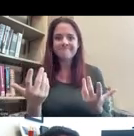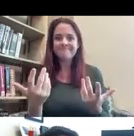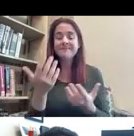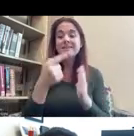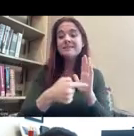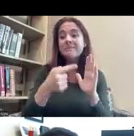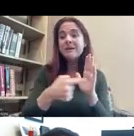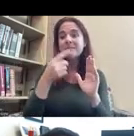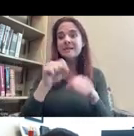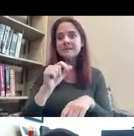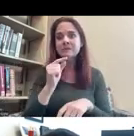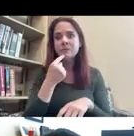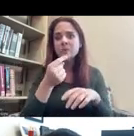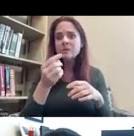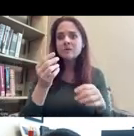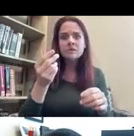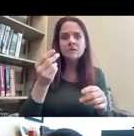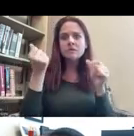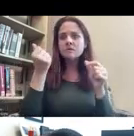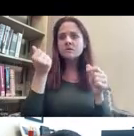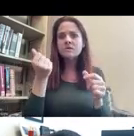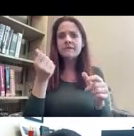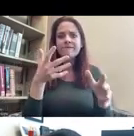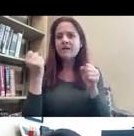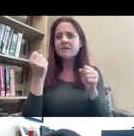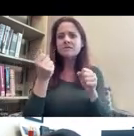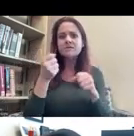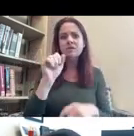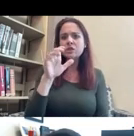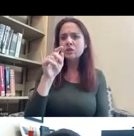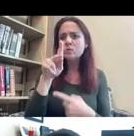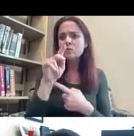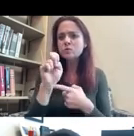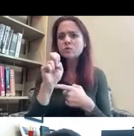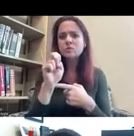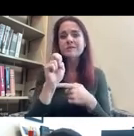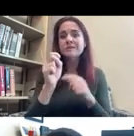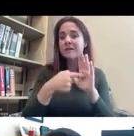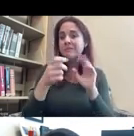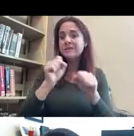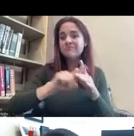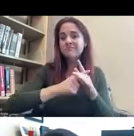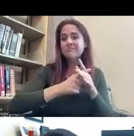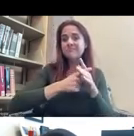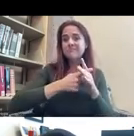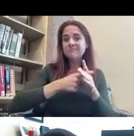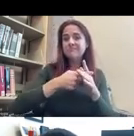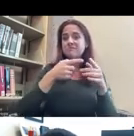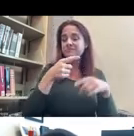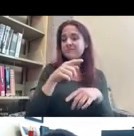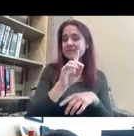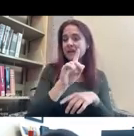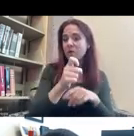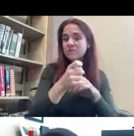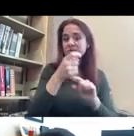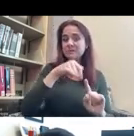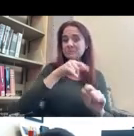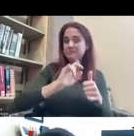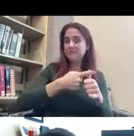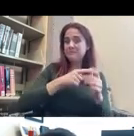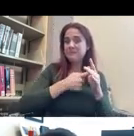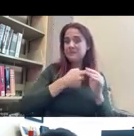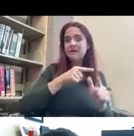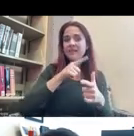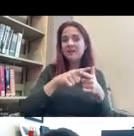acute. These are problems that can develop early on as part of diagnosis and during treatment, and sometimes they